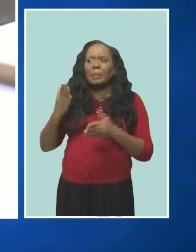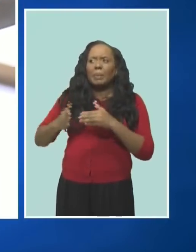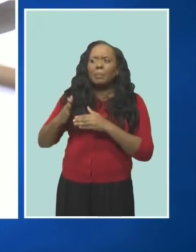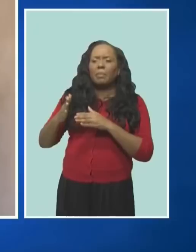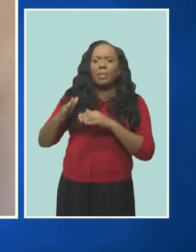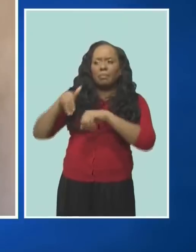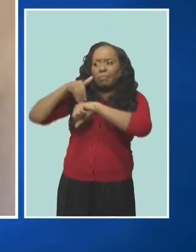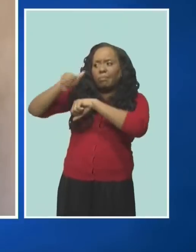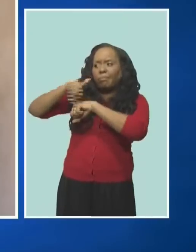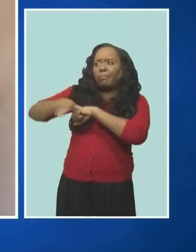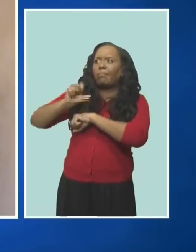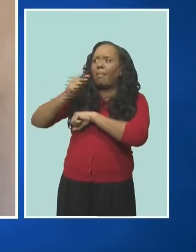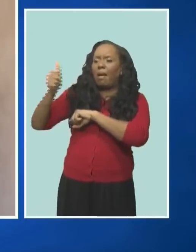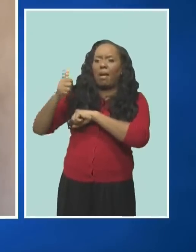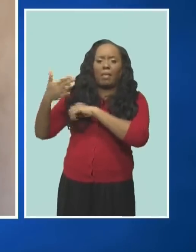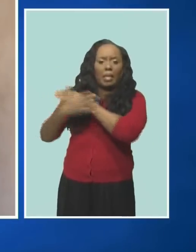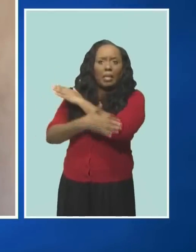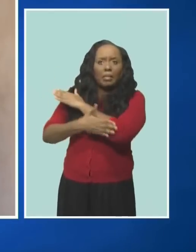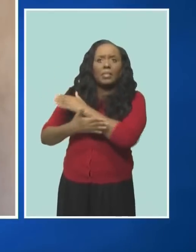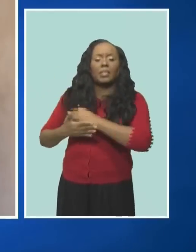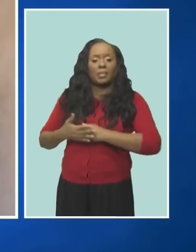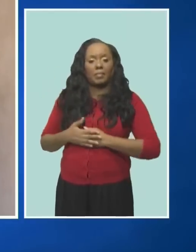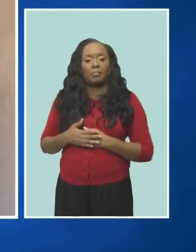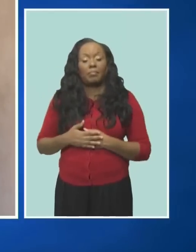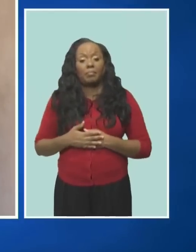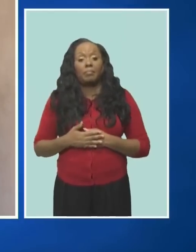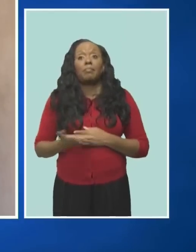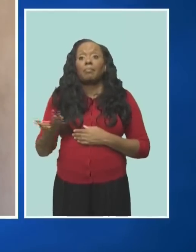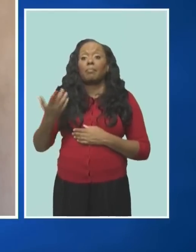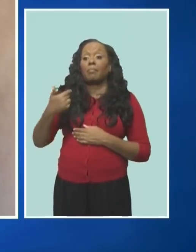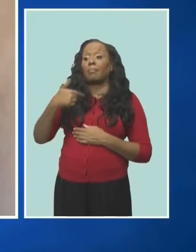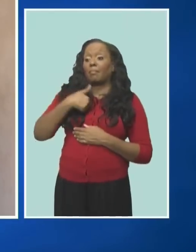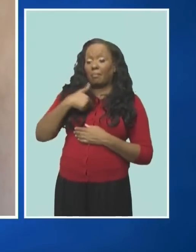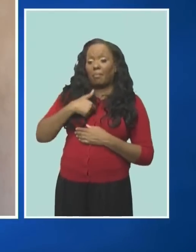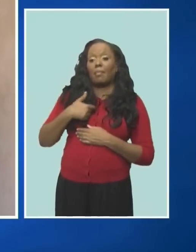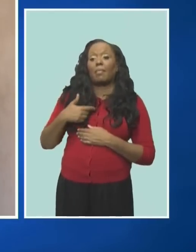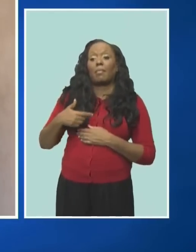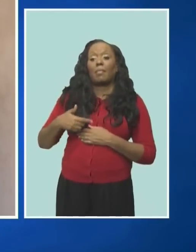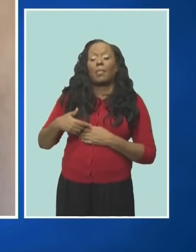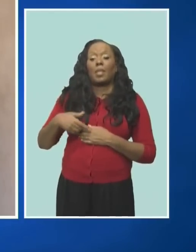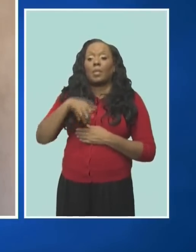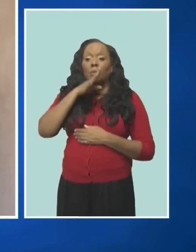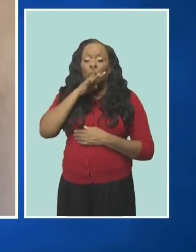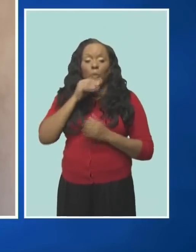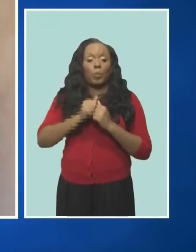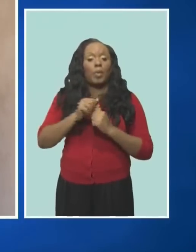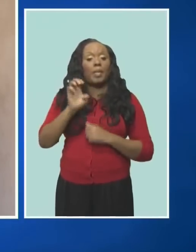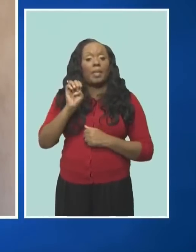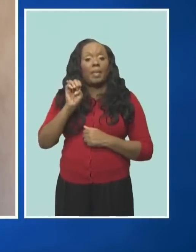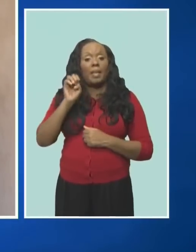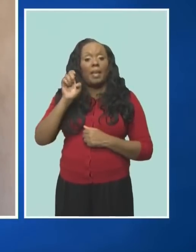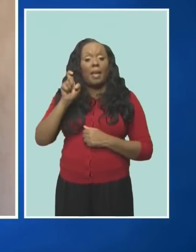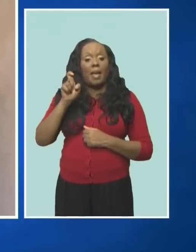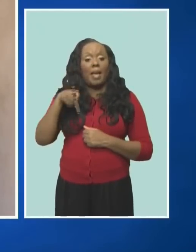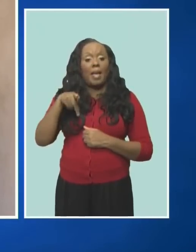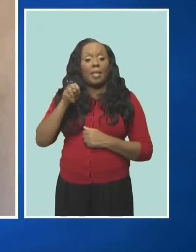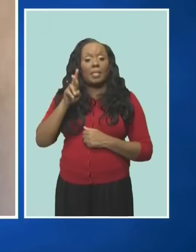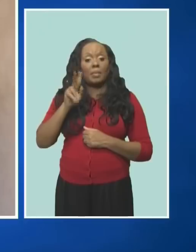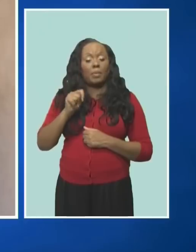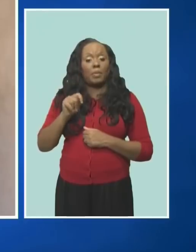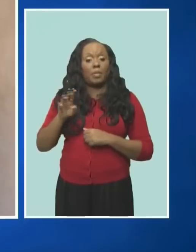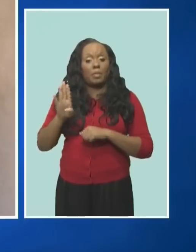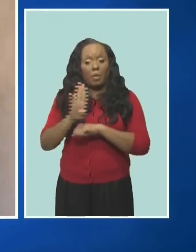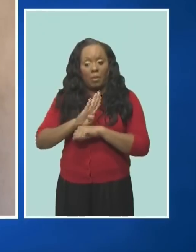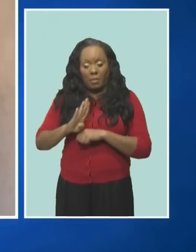able to pitch my concept to Export Barbados, and the team was really impressed. They said, "You've done all